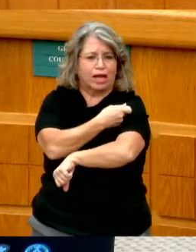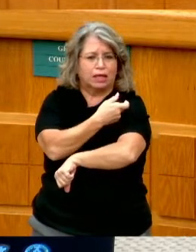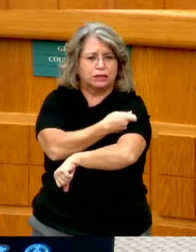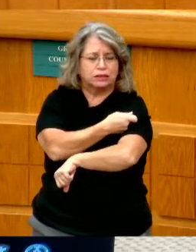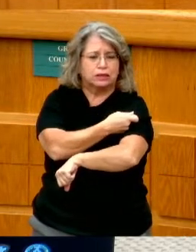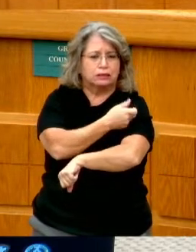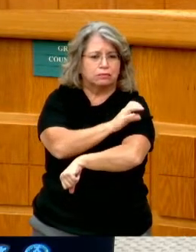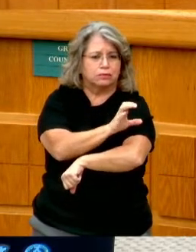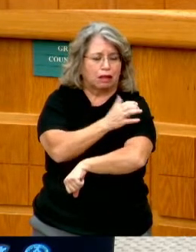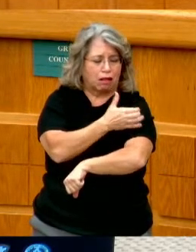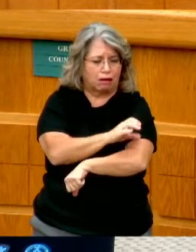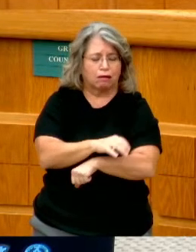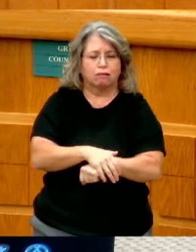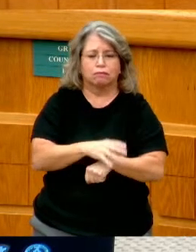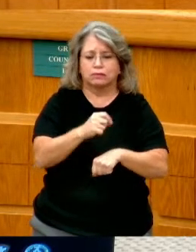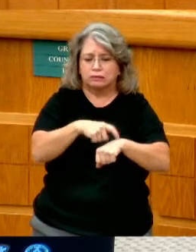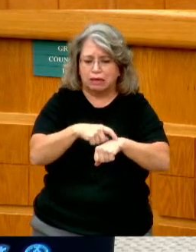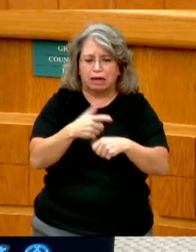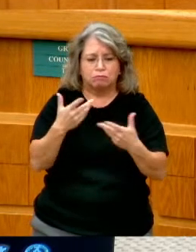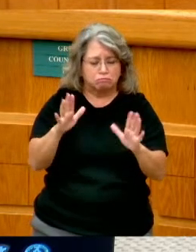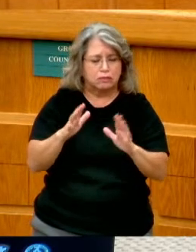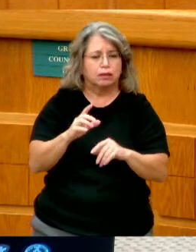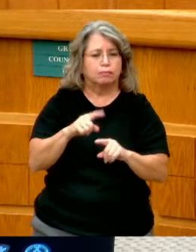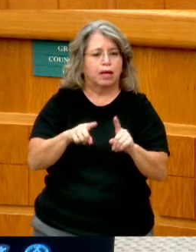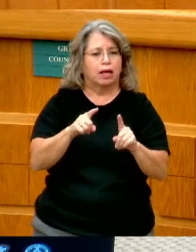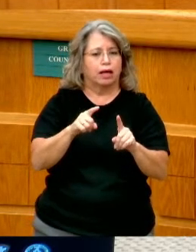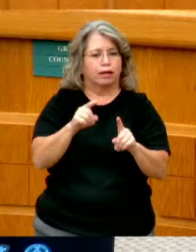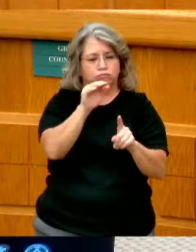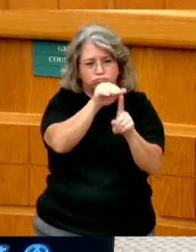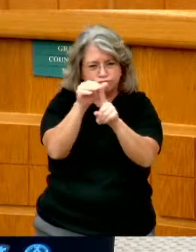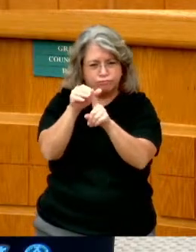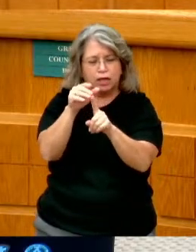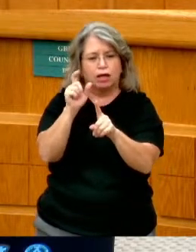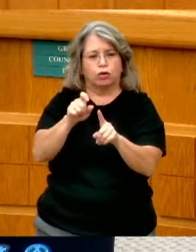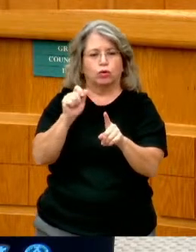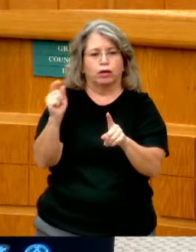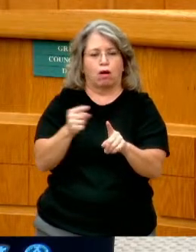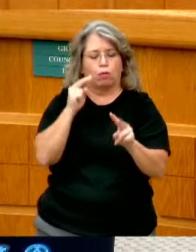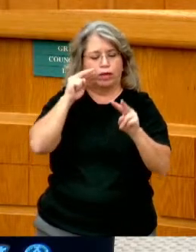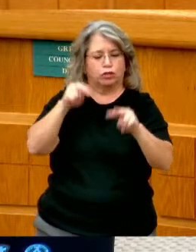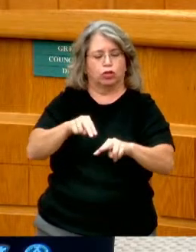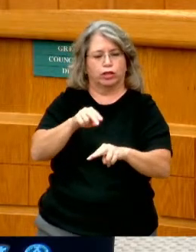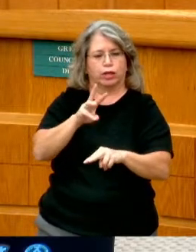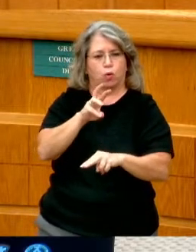so, again, we want to remind you, you can always go to our website,